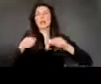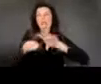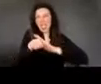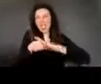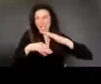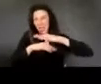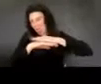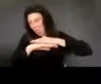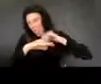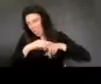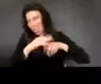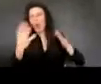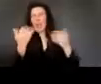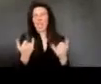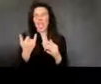disappearing.